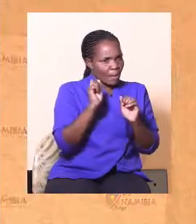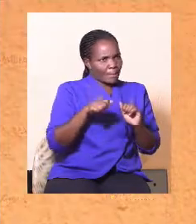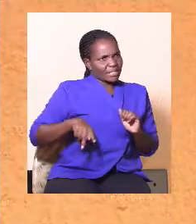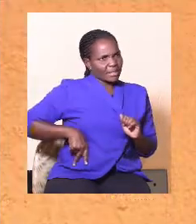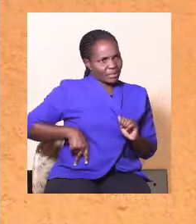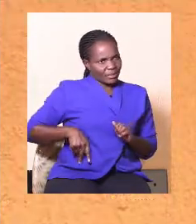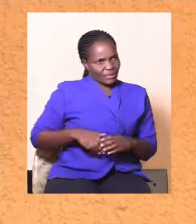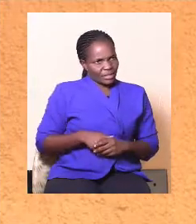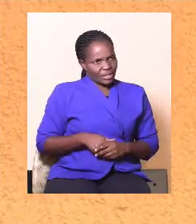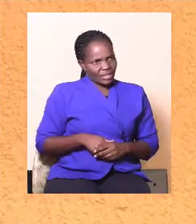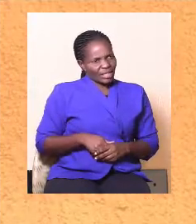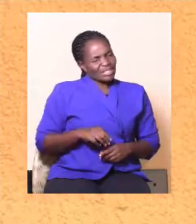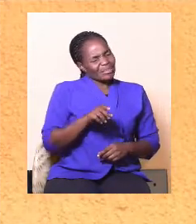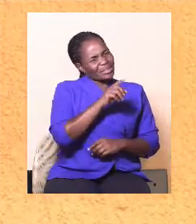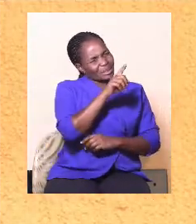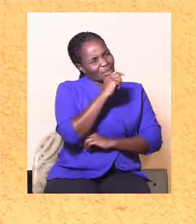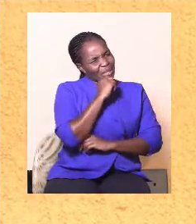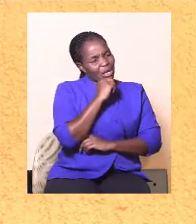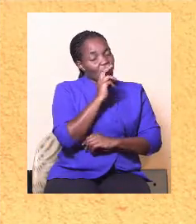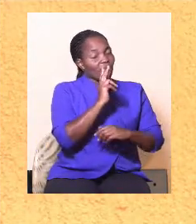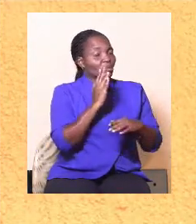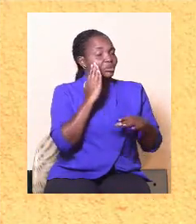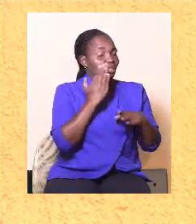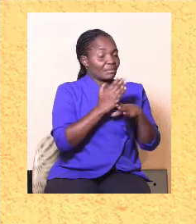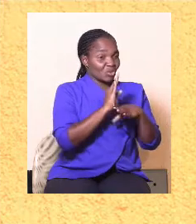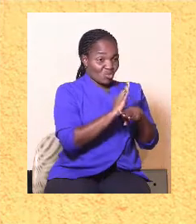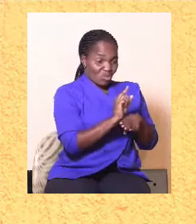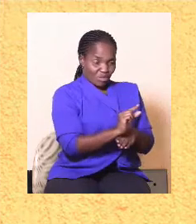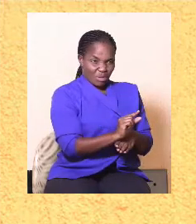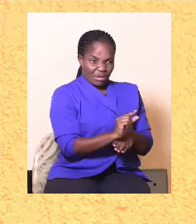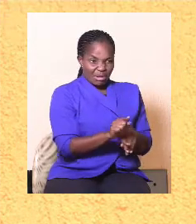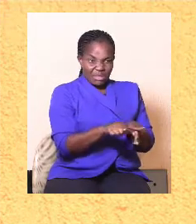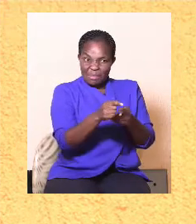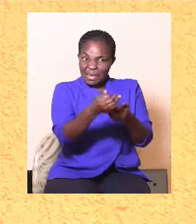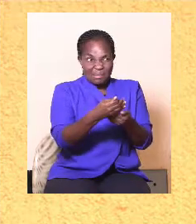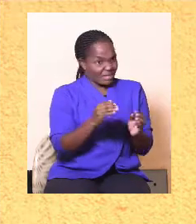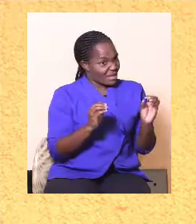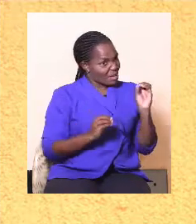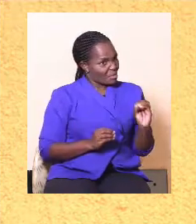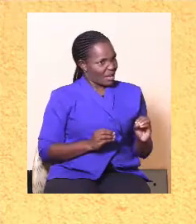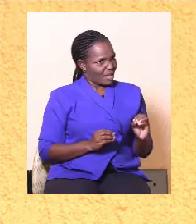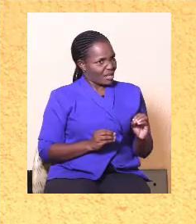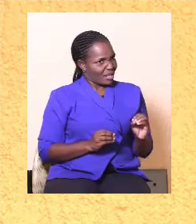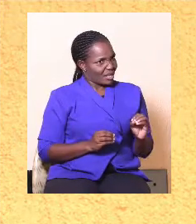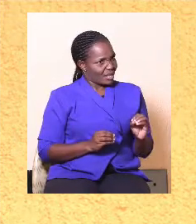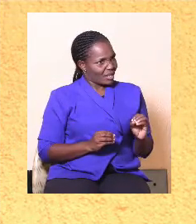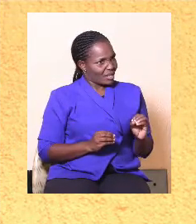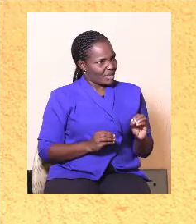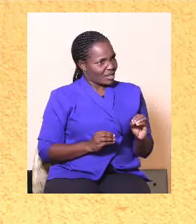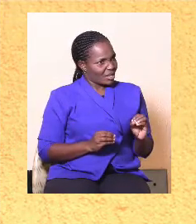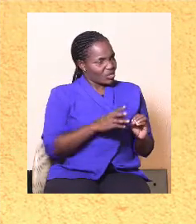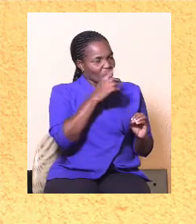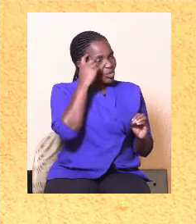not they are not generating income. So your package, your intervention is not catering for what they usually make in a day or 2 days or in a